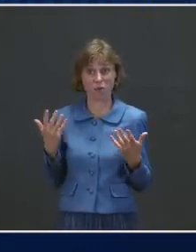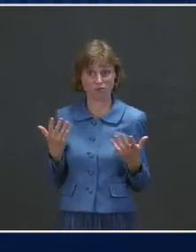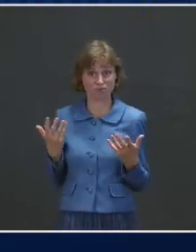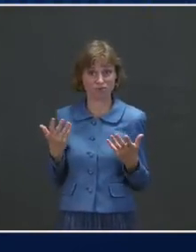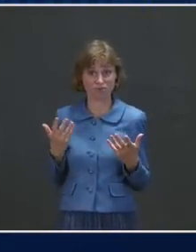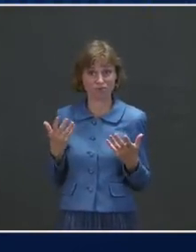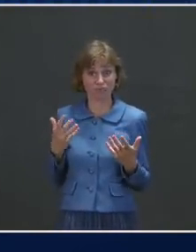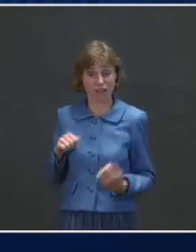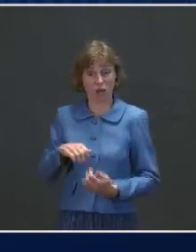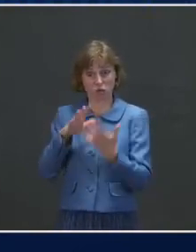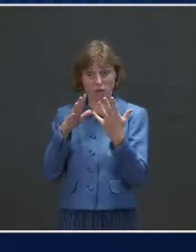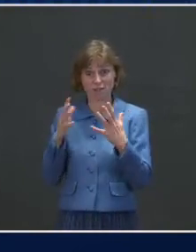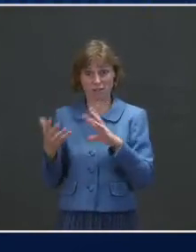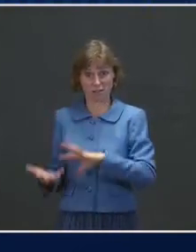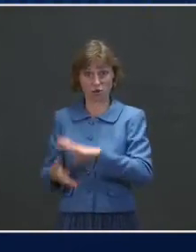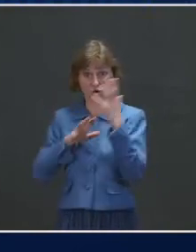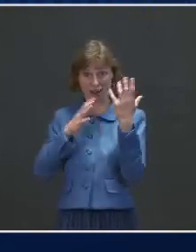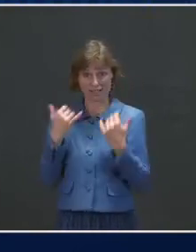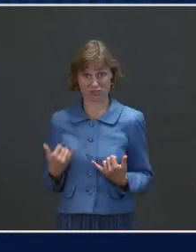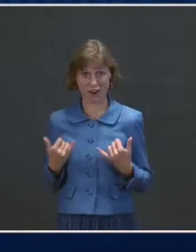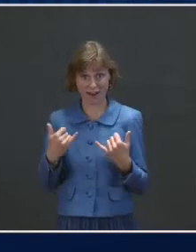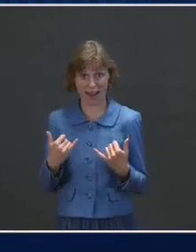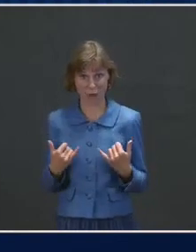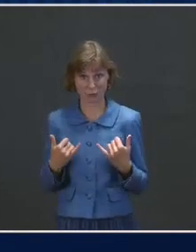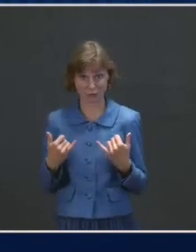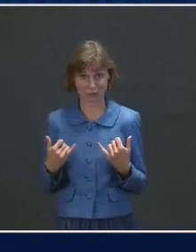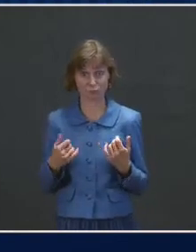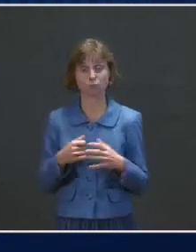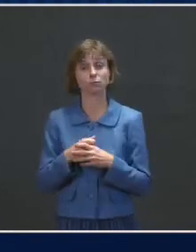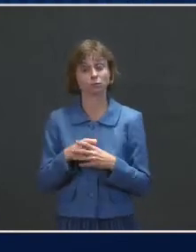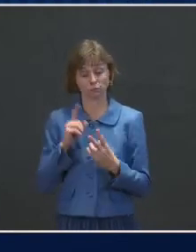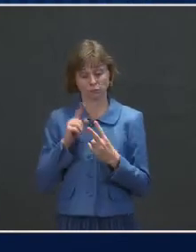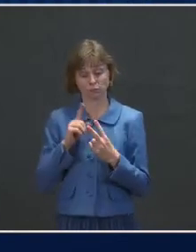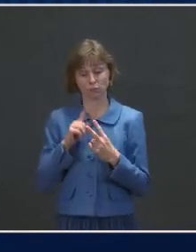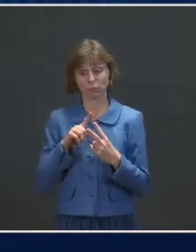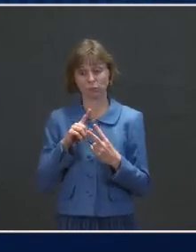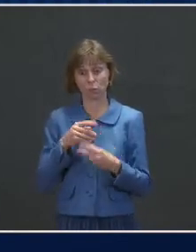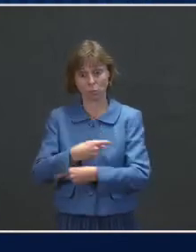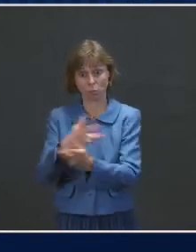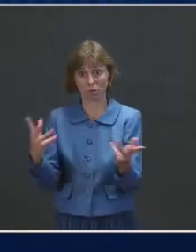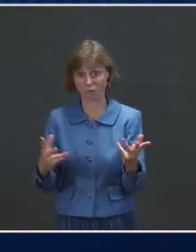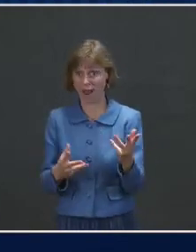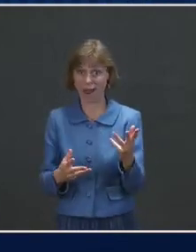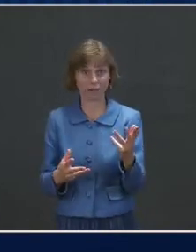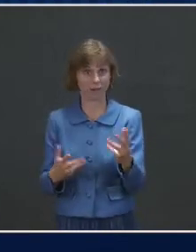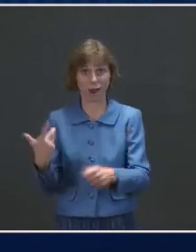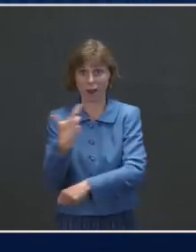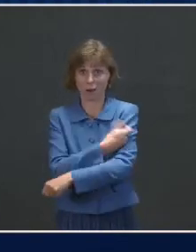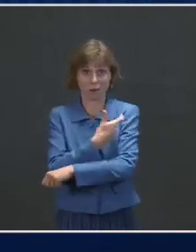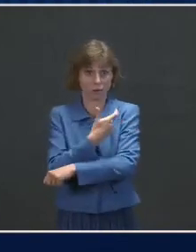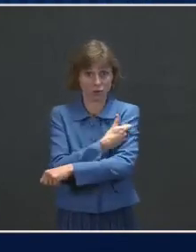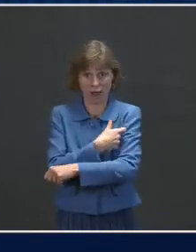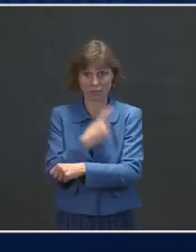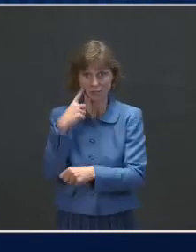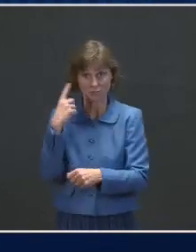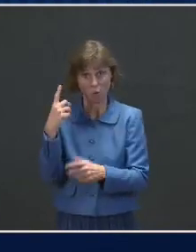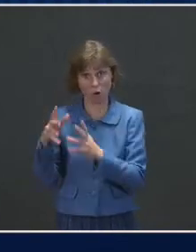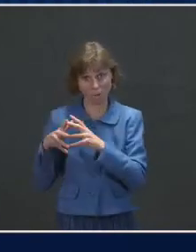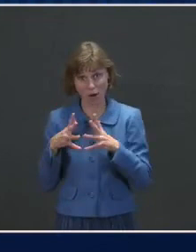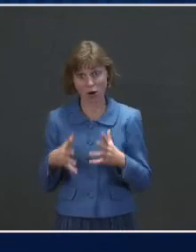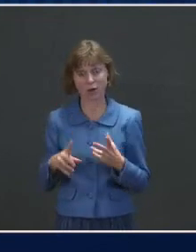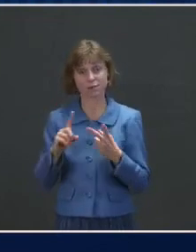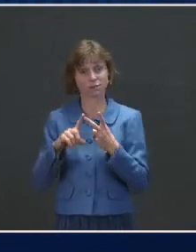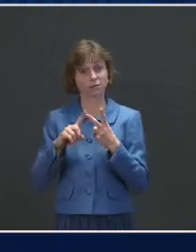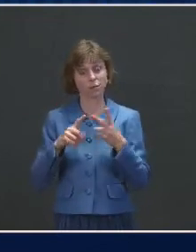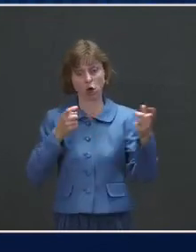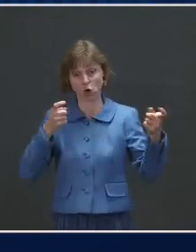in this moment, right, which is ensuring that more Americans get shots in their arms, that we are getting the pandemic under control. There